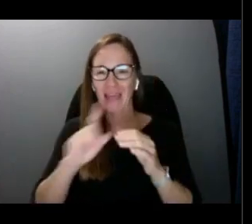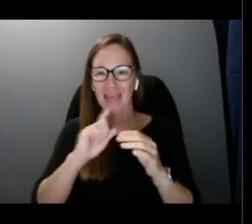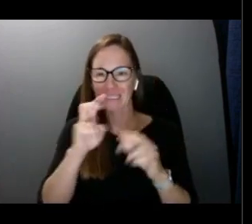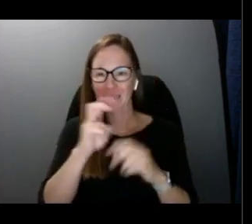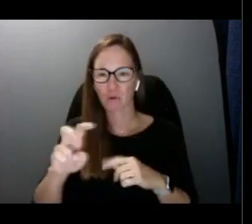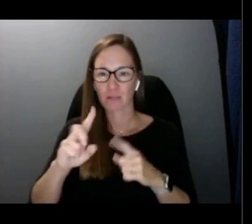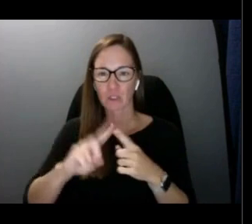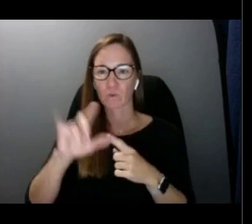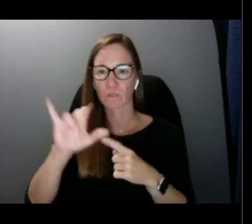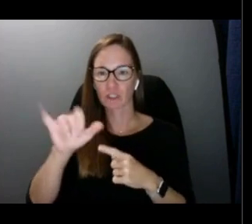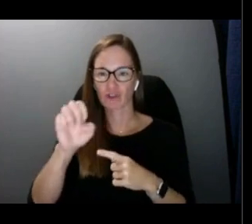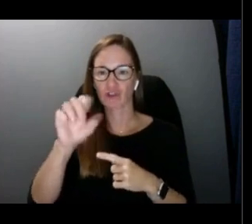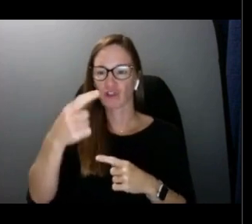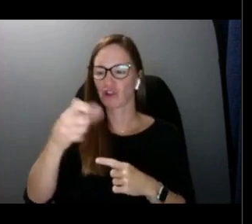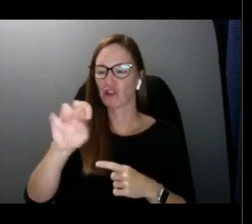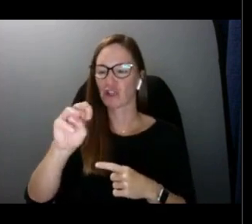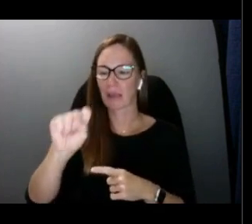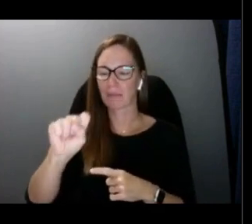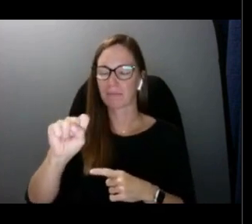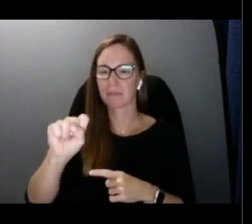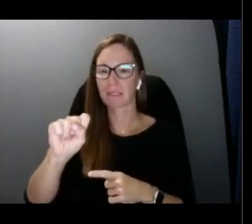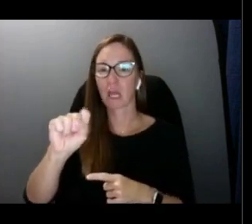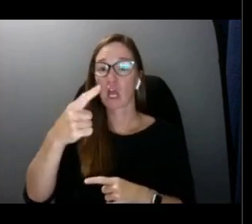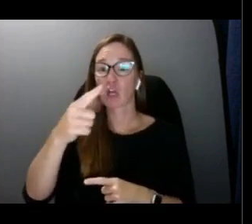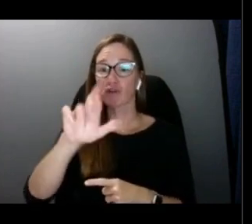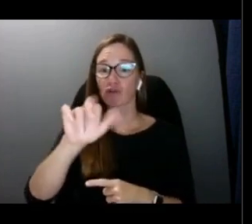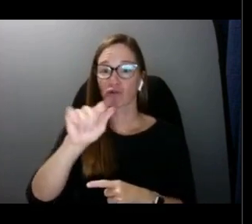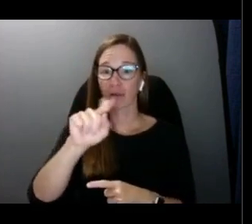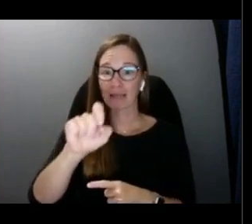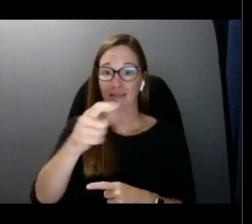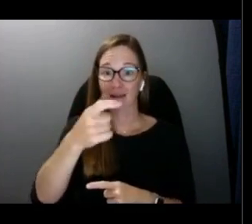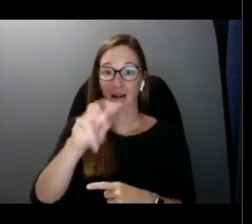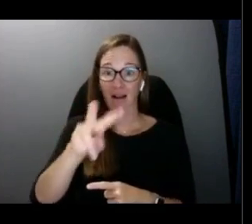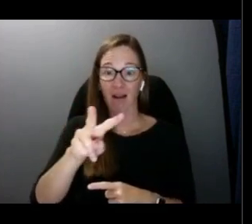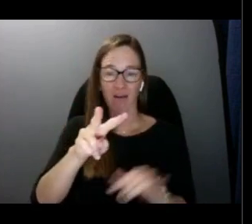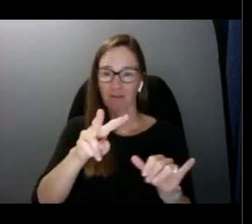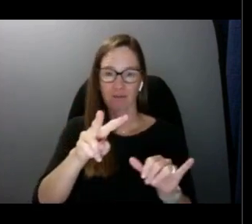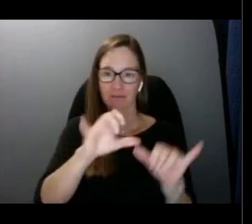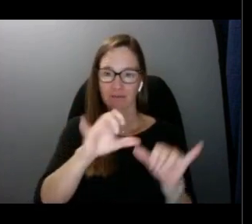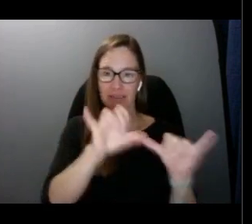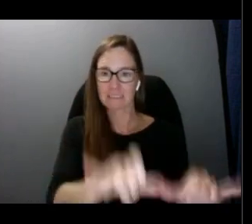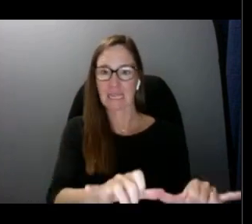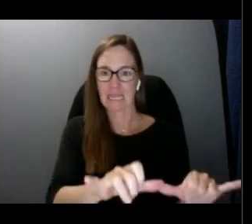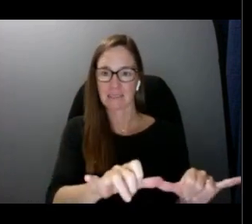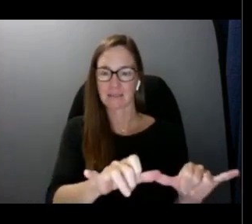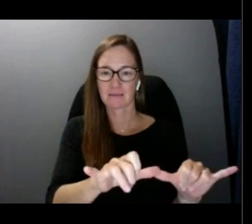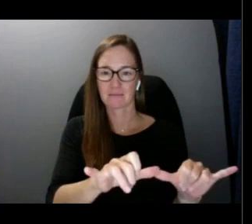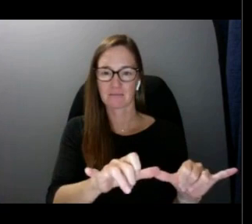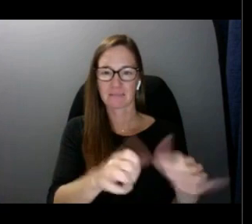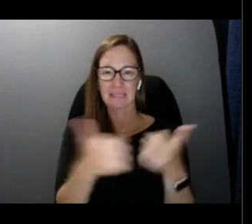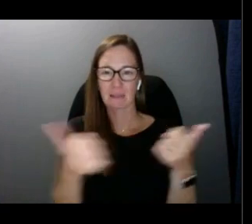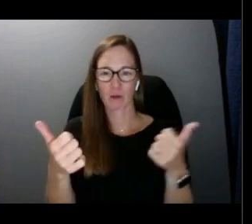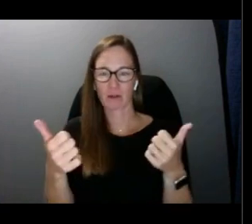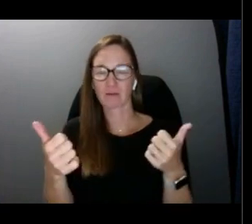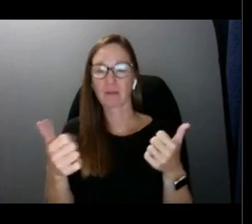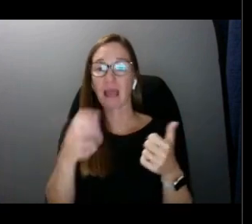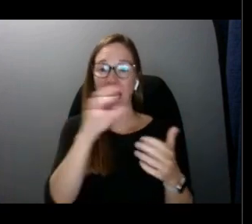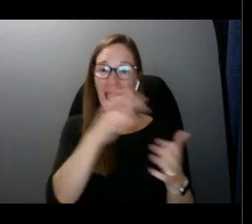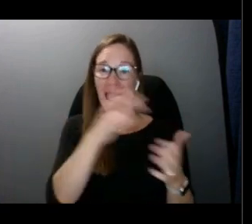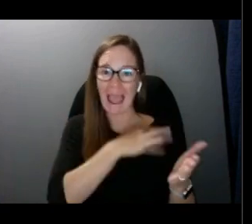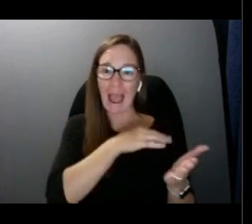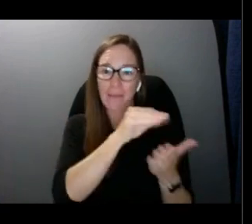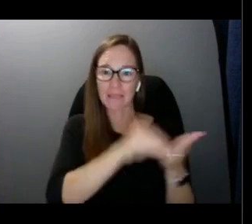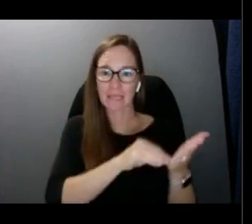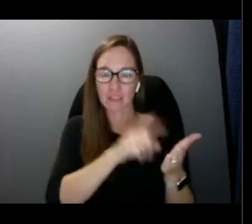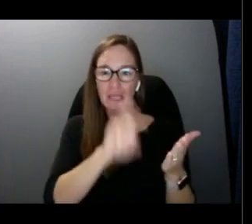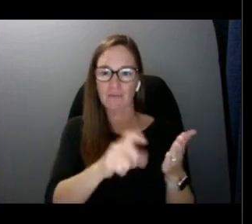to GEMS. Grants.gov will remain unchanged, and applications need to go through